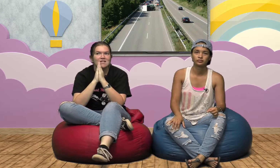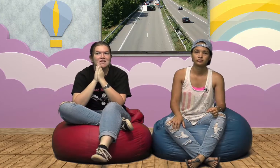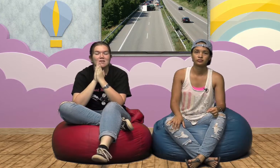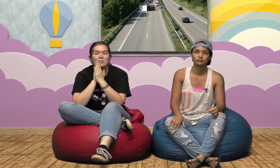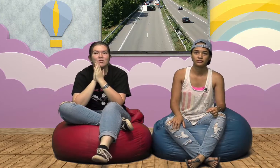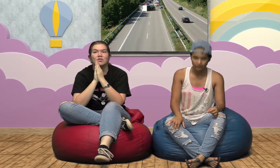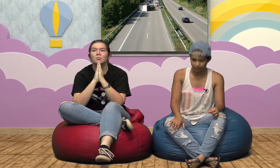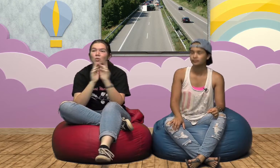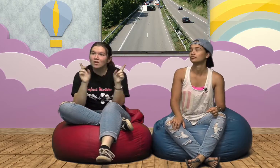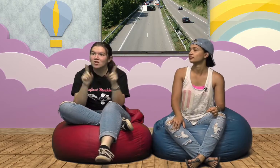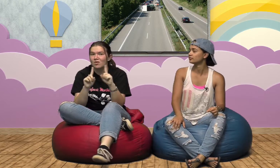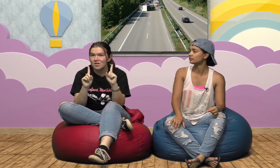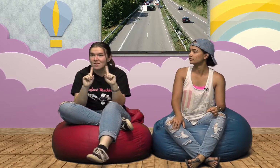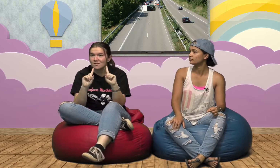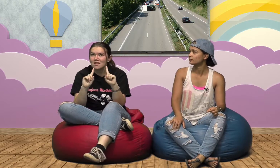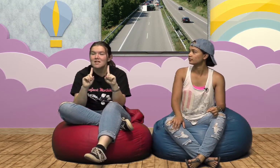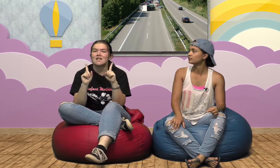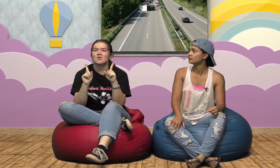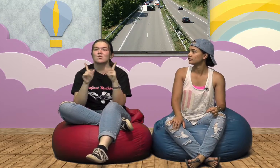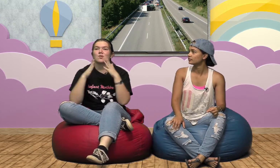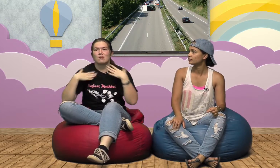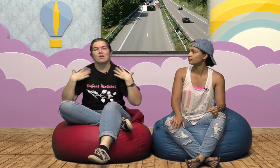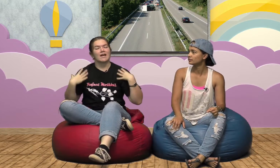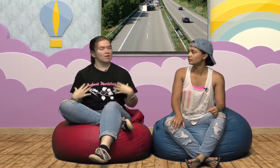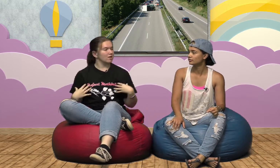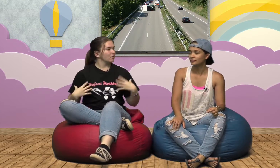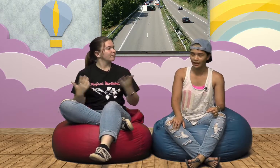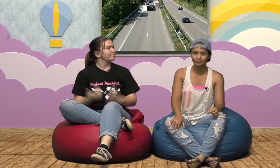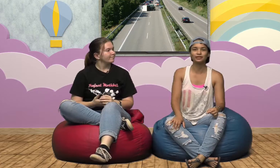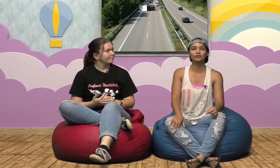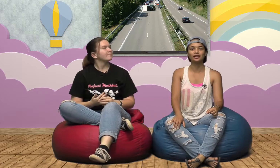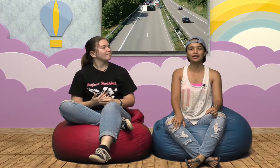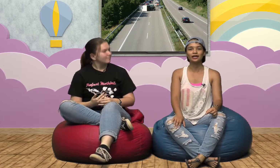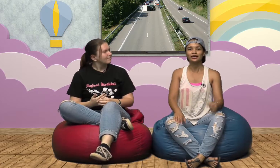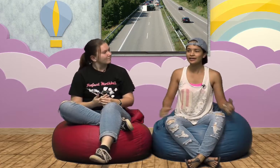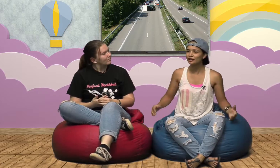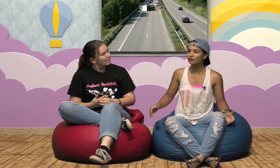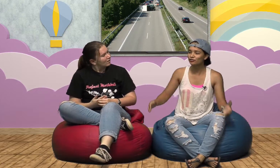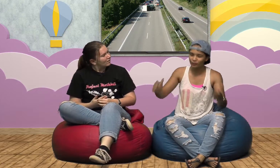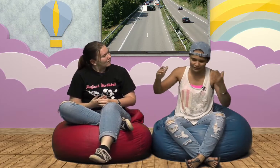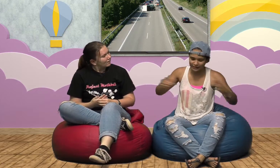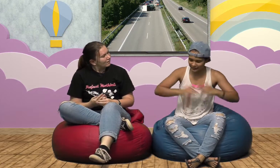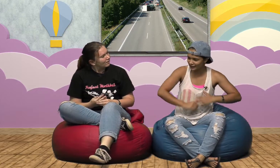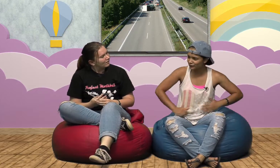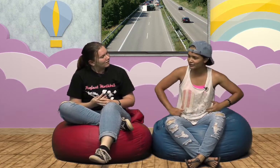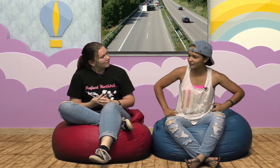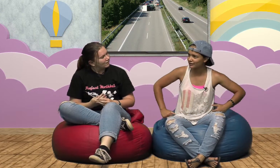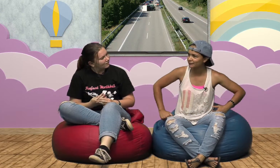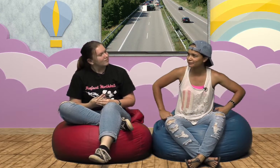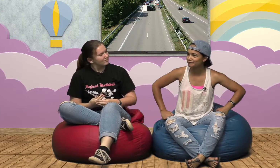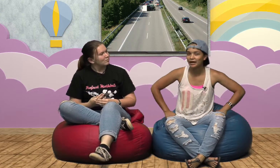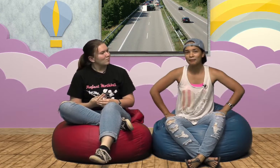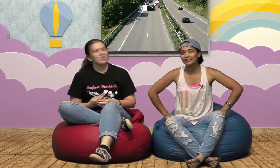this holiday season, because it's more than just road safety, it's also our health. Absolutely. Thank you for explaining that to